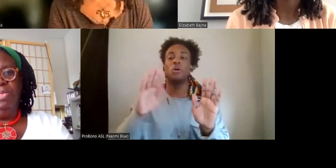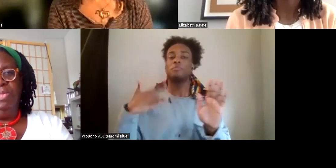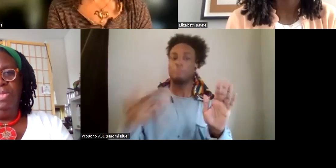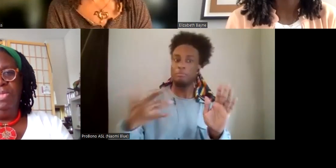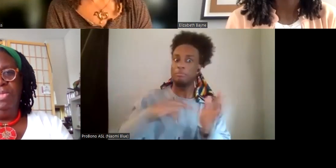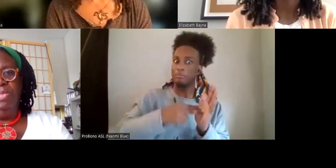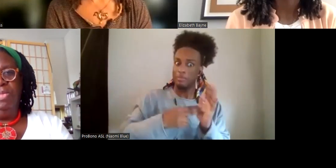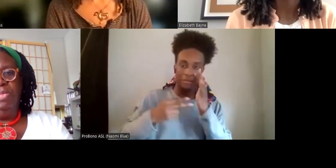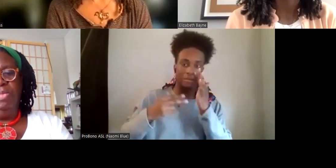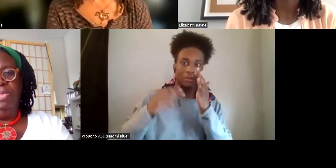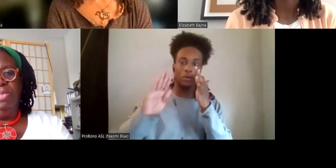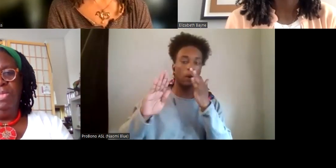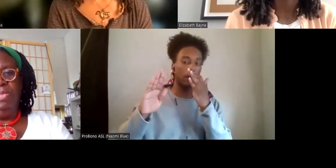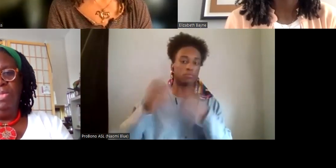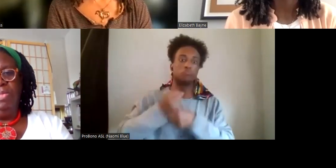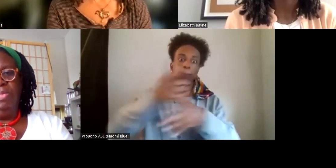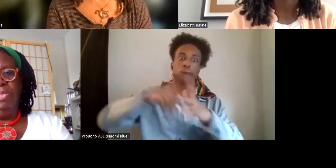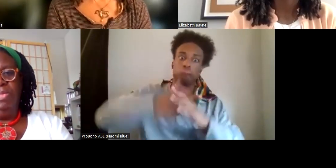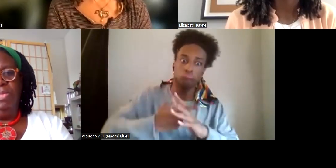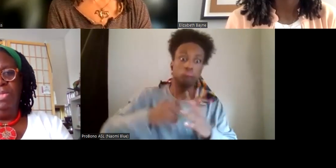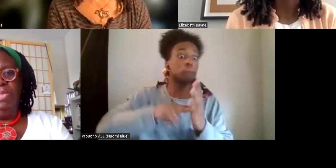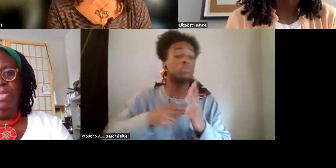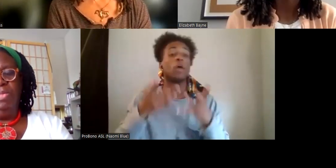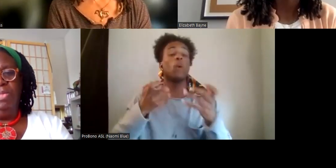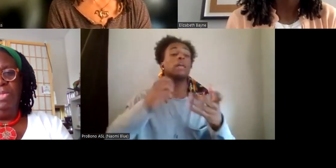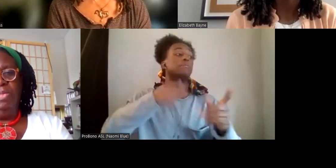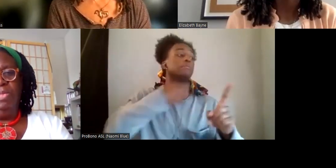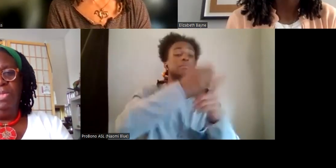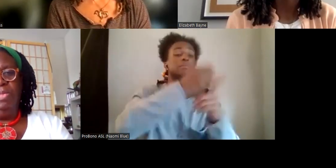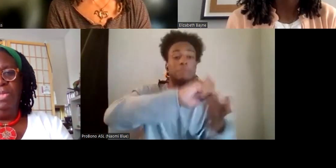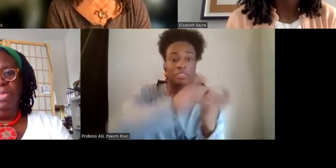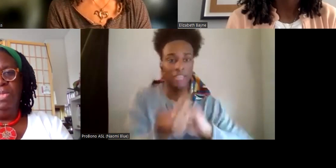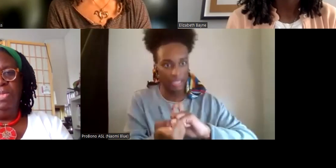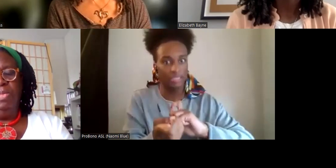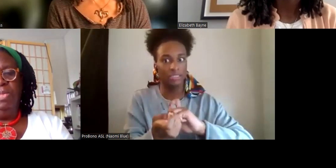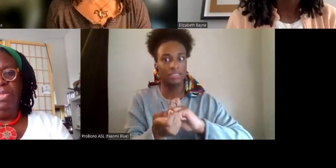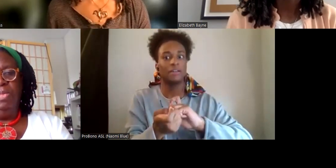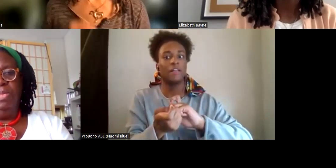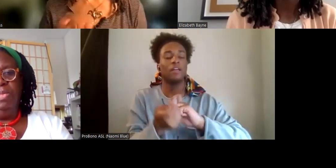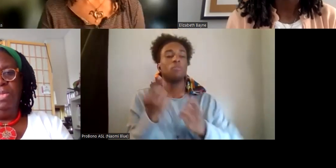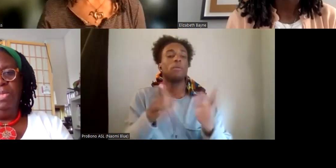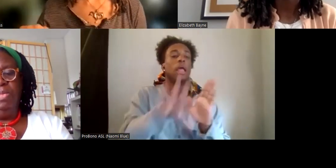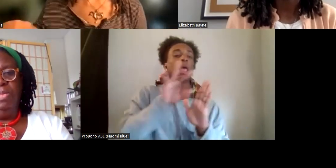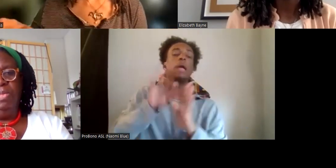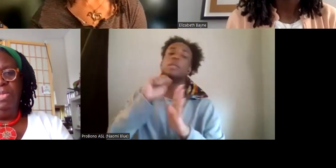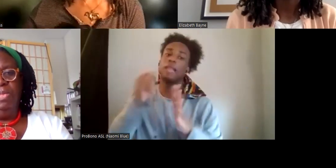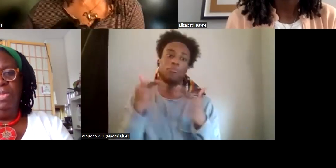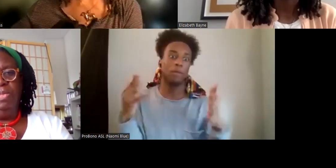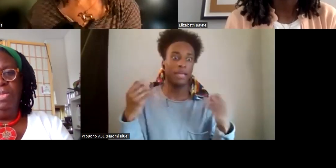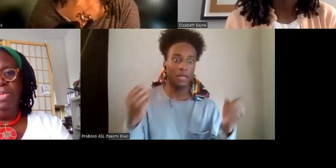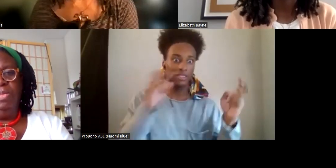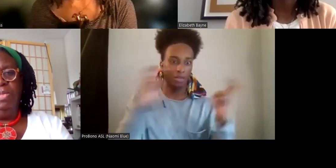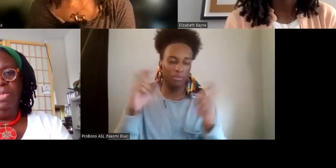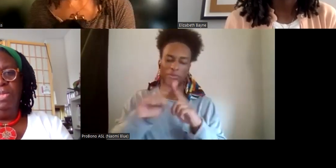and public health. Like you may pick other topics that are not related, but that's what I meant. Like you're like,